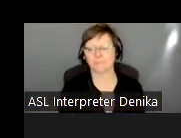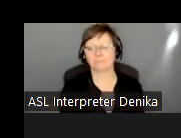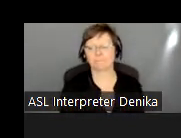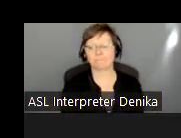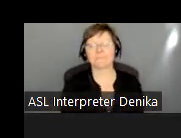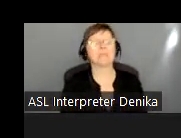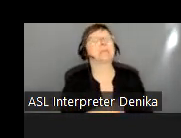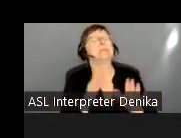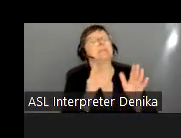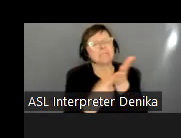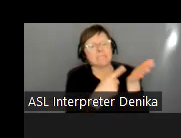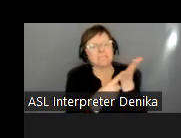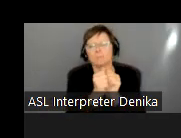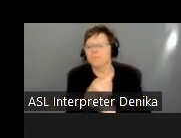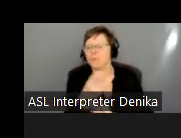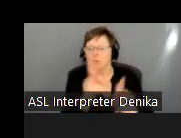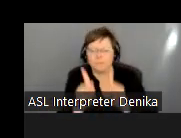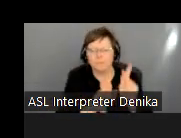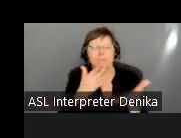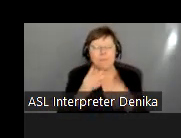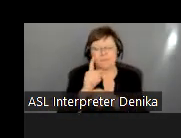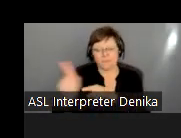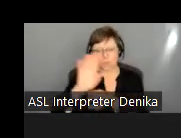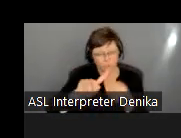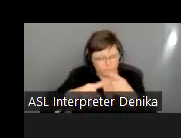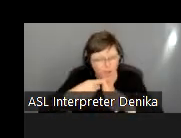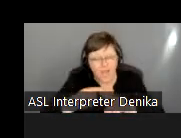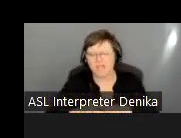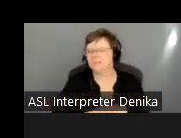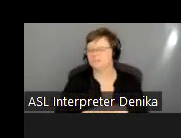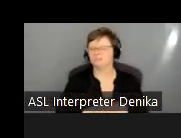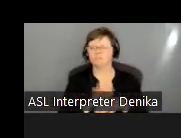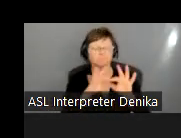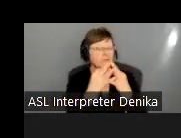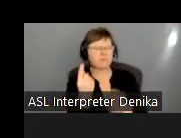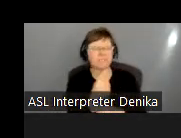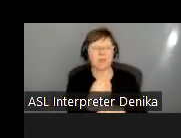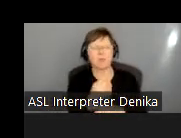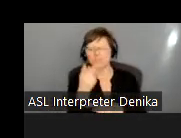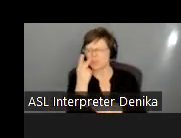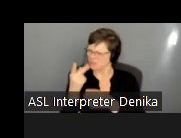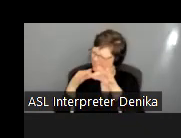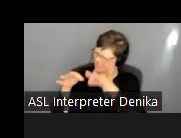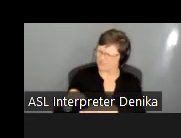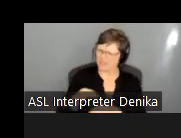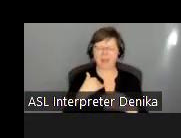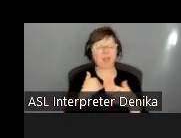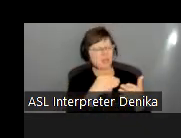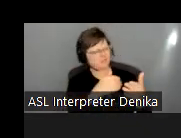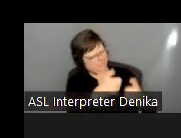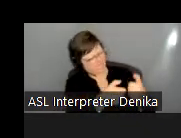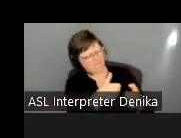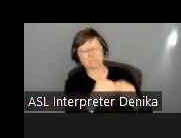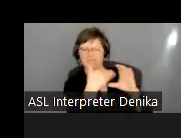some friends and say, hey, look, I just had this phone call or this text message or this email. What do you think about it? And 9 times out of 10, your friends are gonna